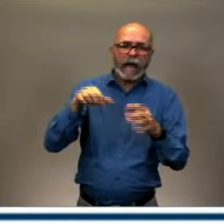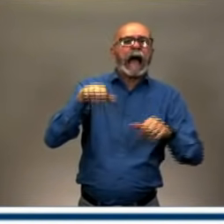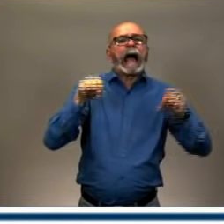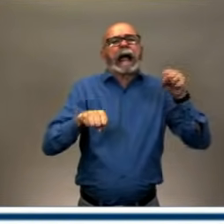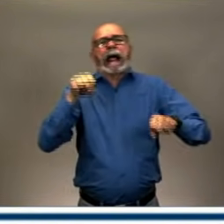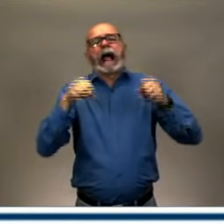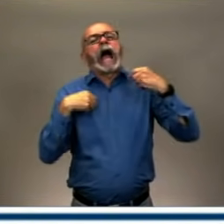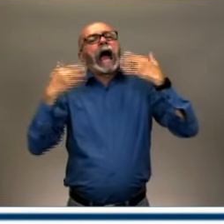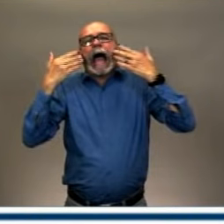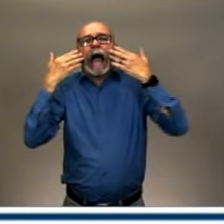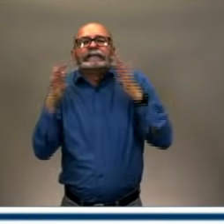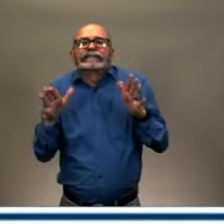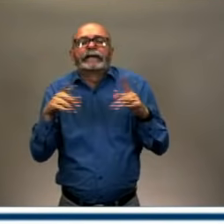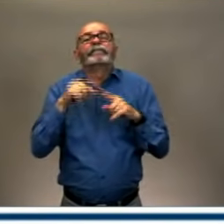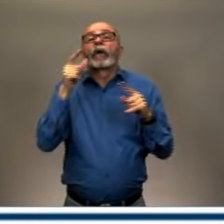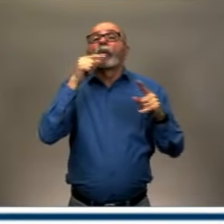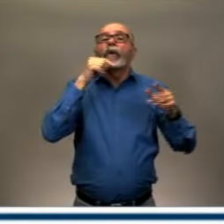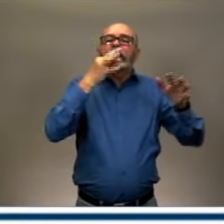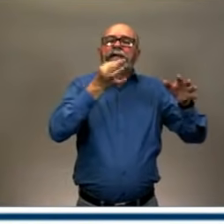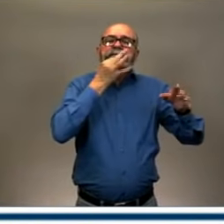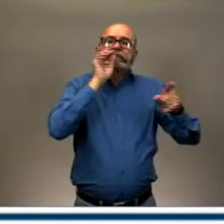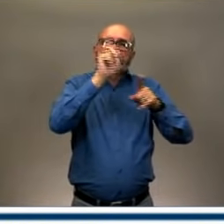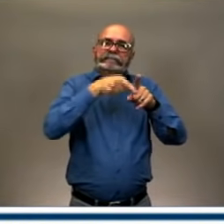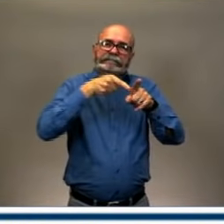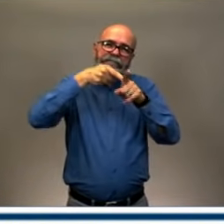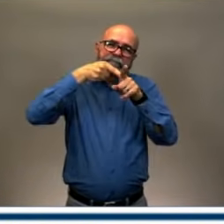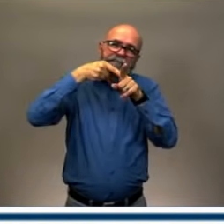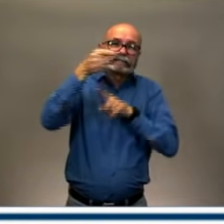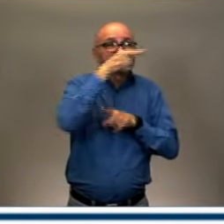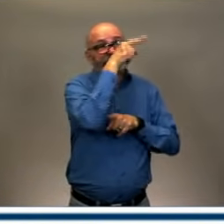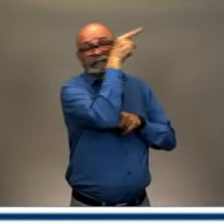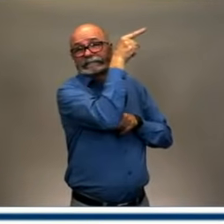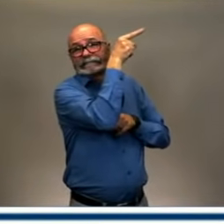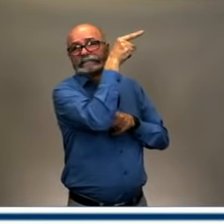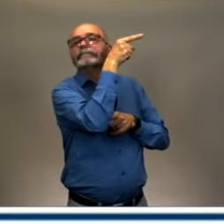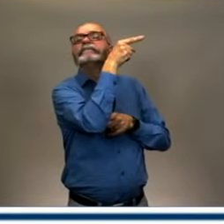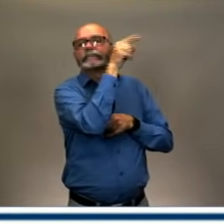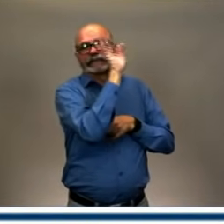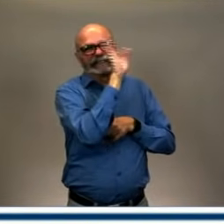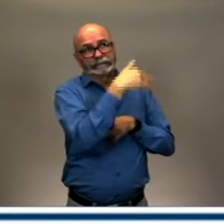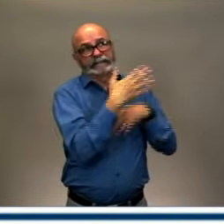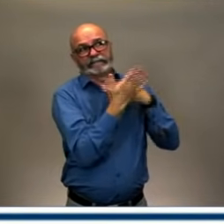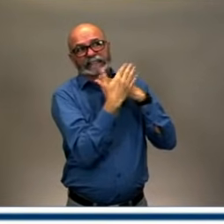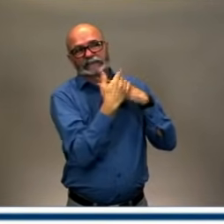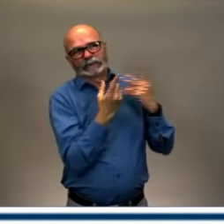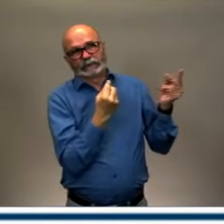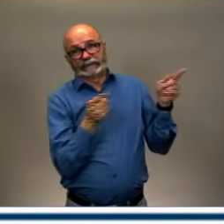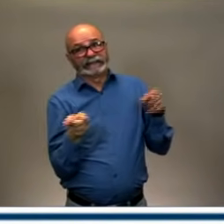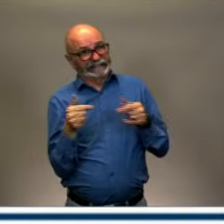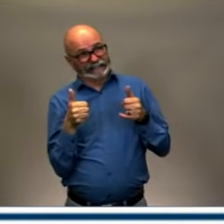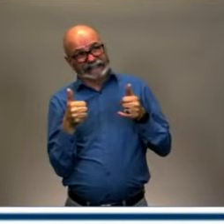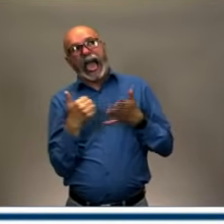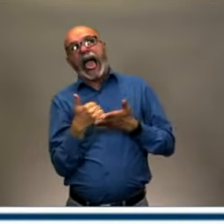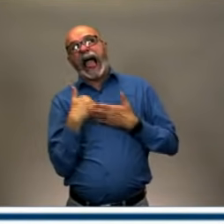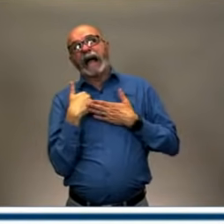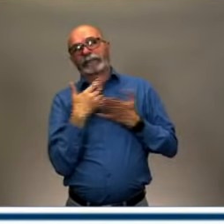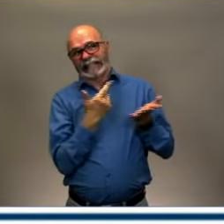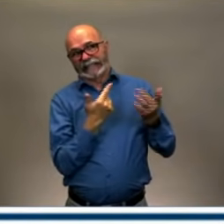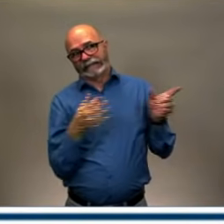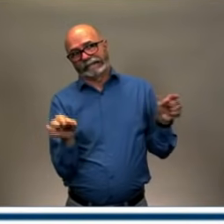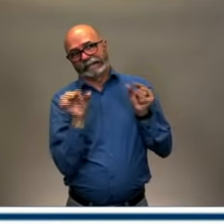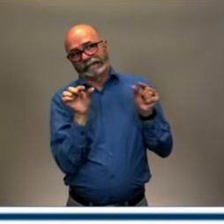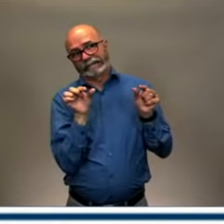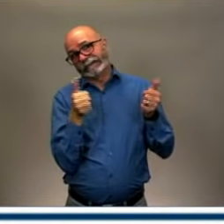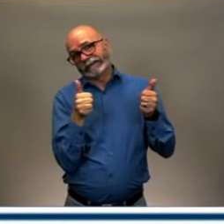technical expertise at a body like the National Advisory Committee on Immunization to help guide us through those kind of questions when the